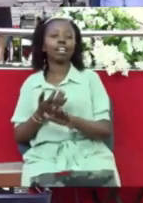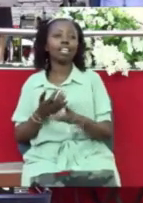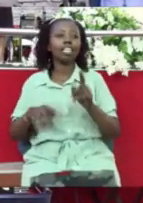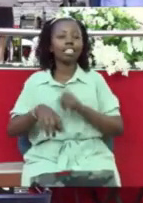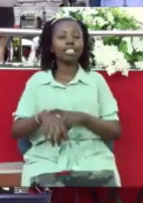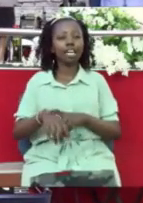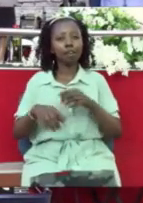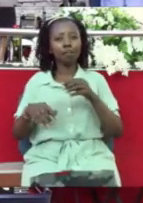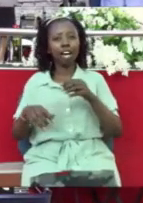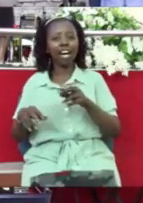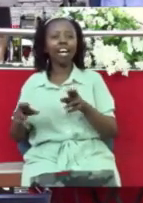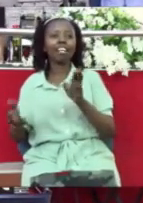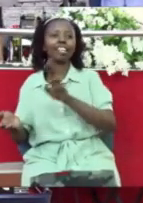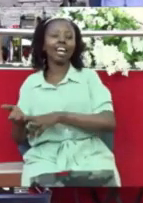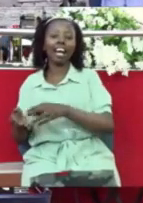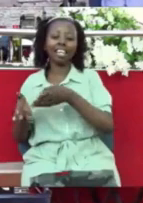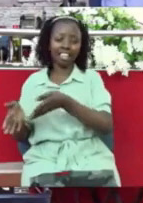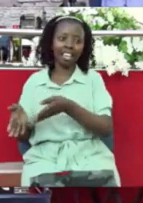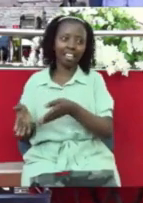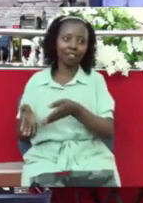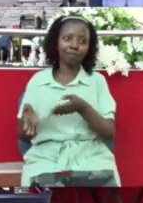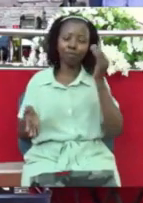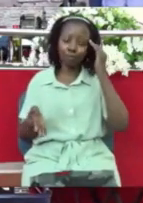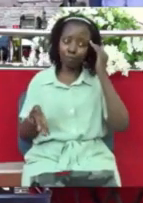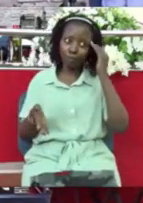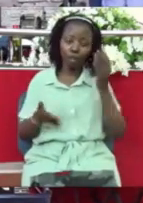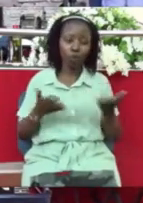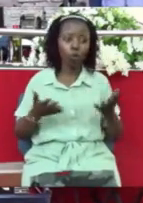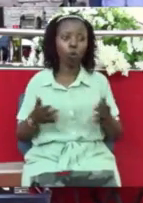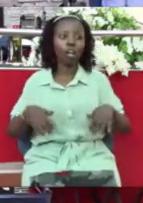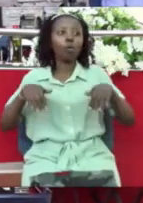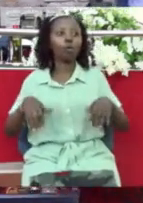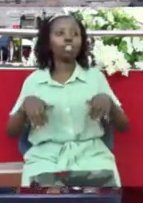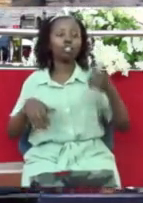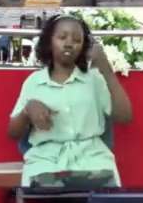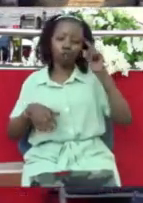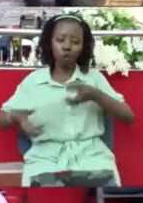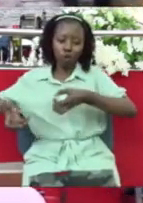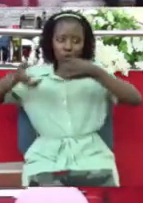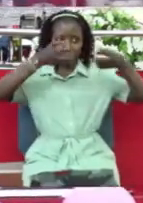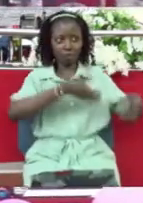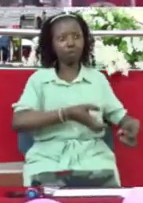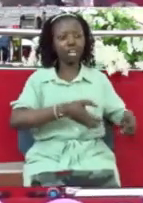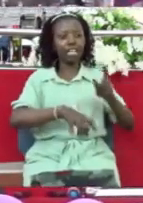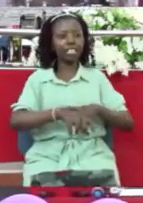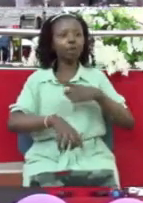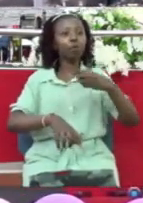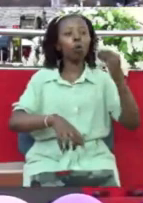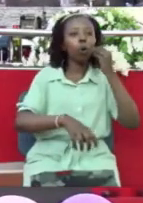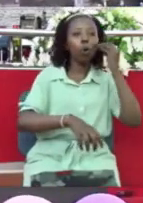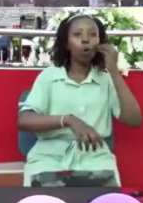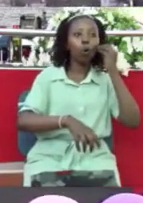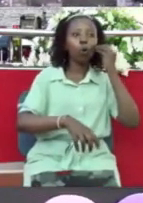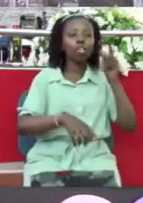inakaa ikigoja iwekelewe. Because when it arrived to just stop and wait to be loaded. Na ikifika nyumbani inaenda pahali pa kutolewa. And when it arrived